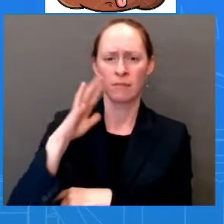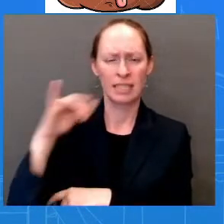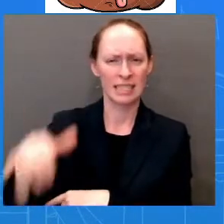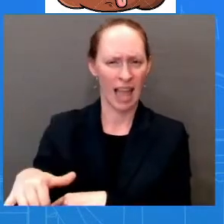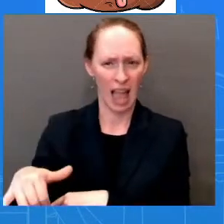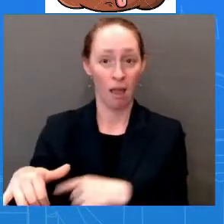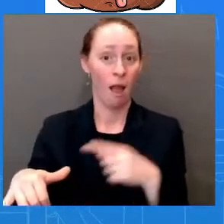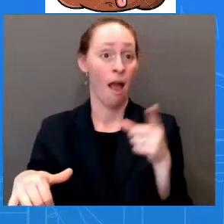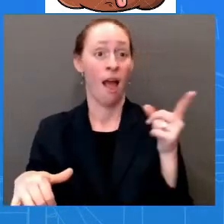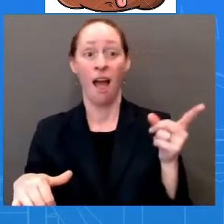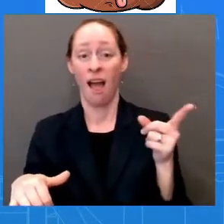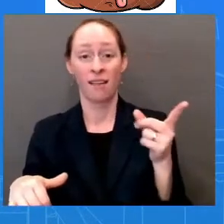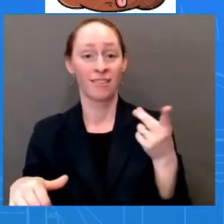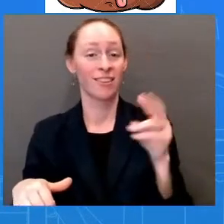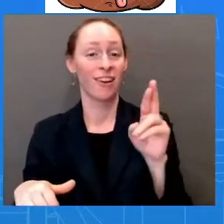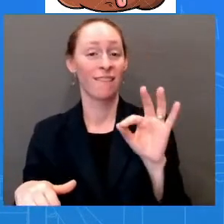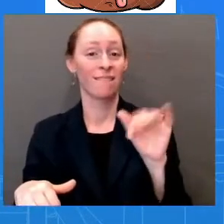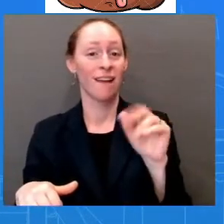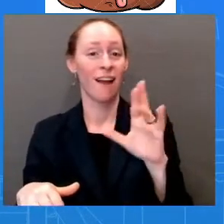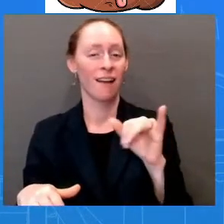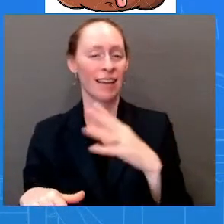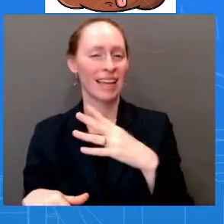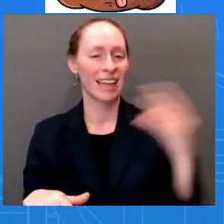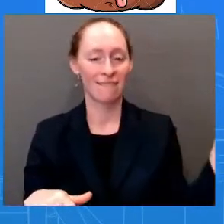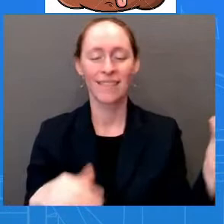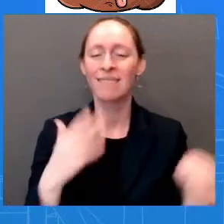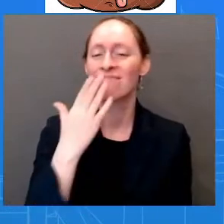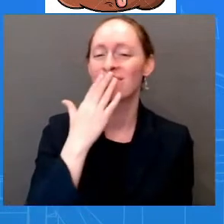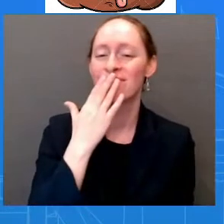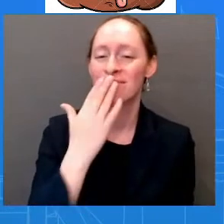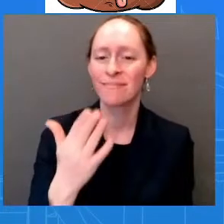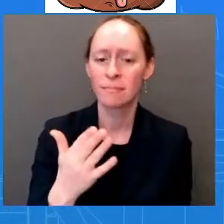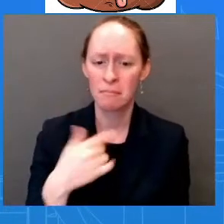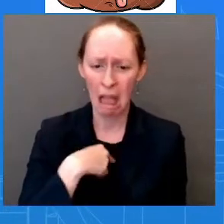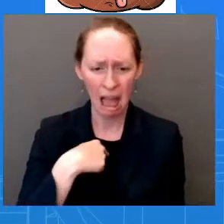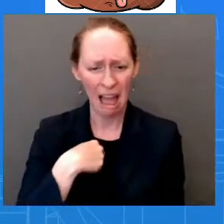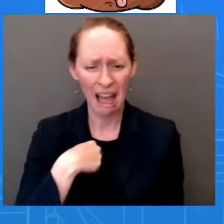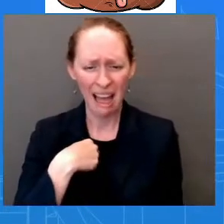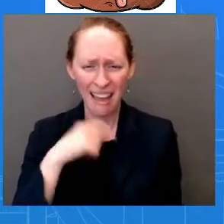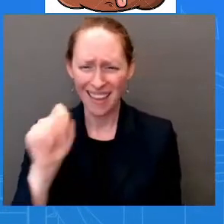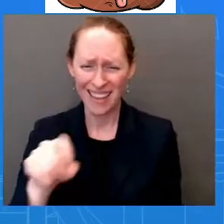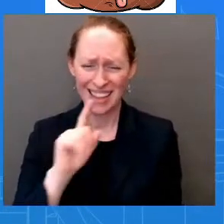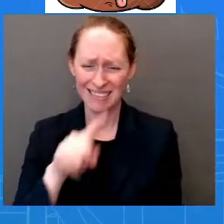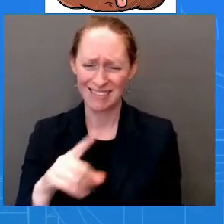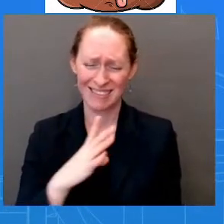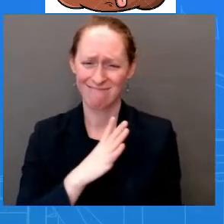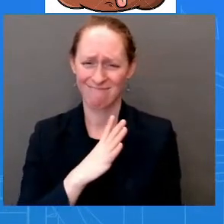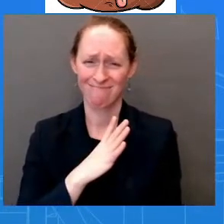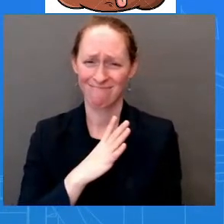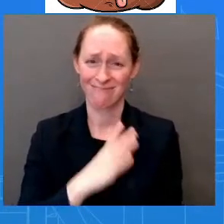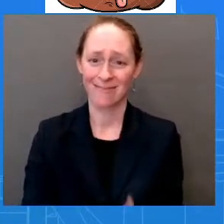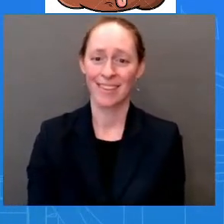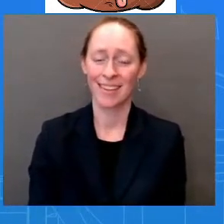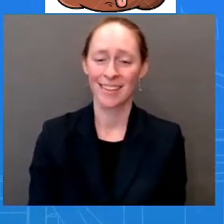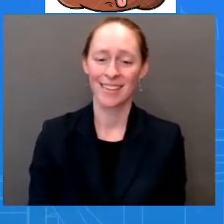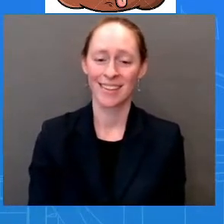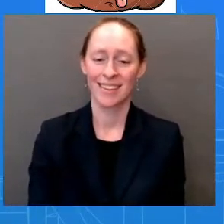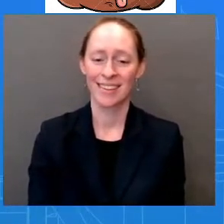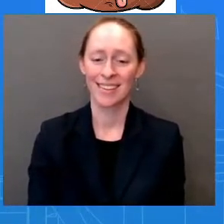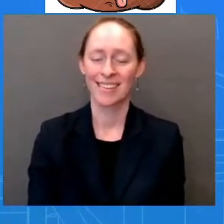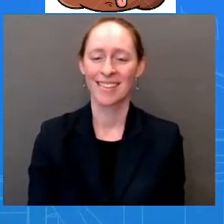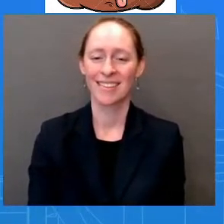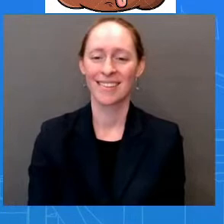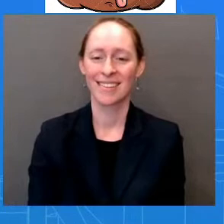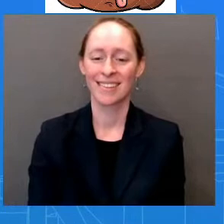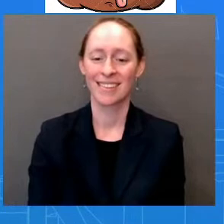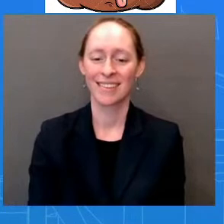much, Dr. Fauci. Thank you. Yeah, I can answer his You want question. to answer it? Yeah. Okay, he says I'll See, answer it. I'm Okay, a good- go ahead. Go ahead. I'm just trying to keep